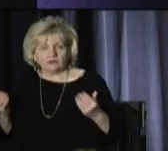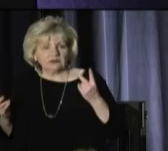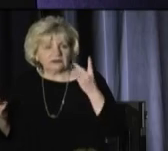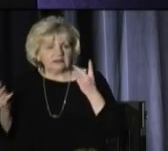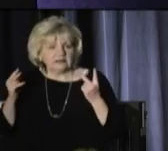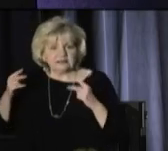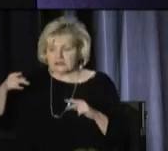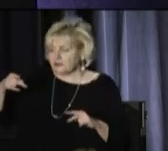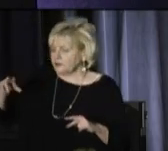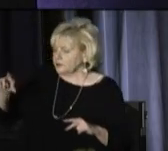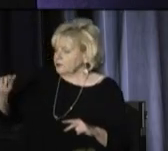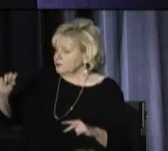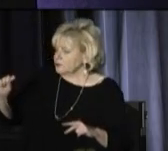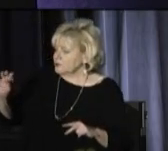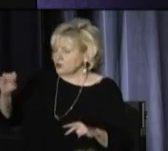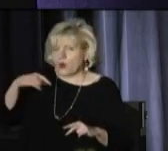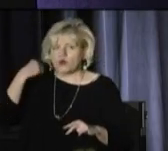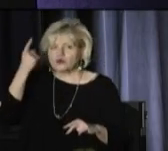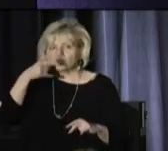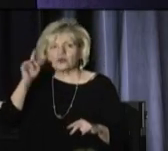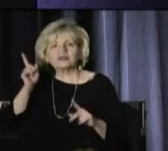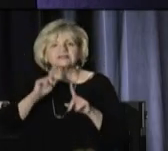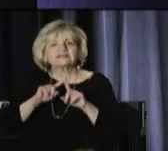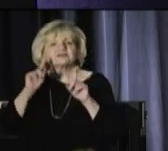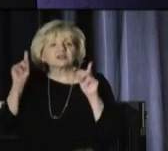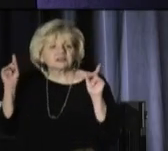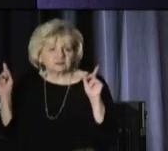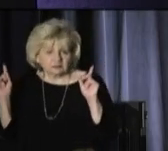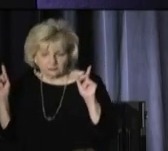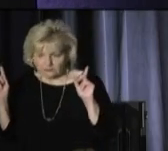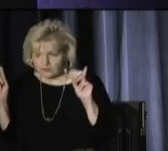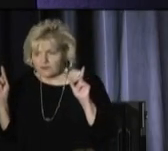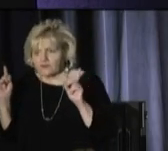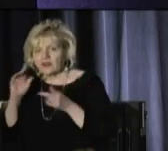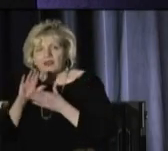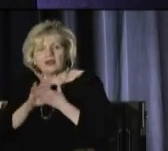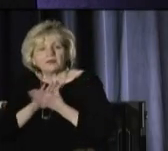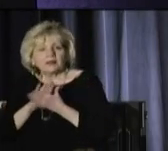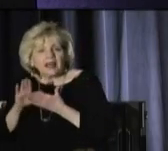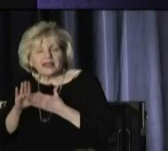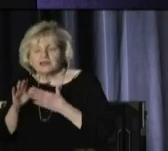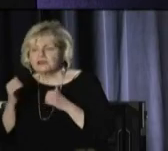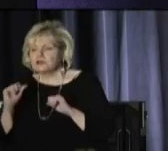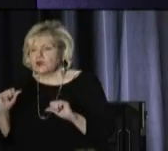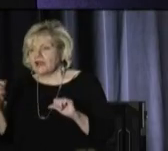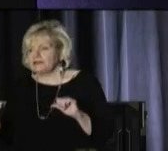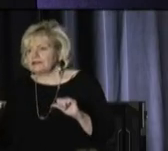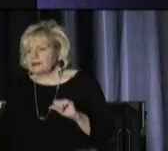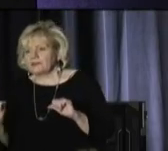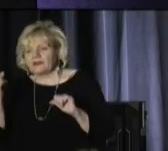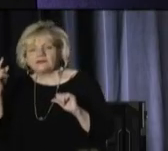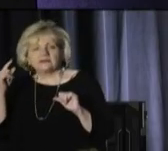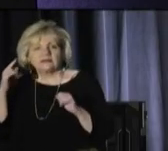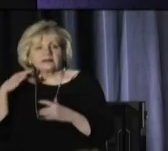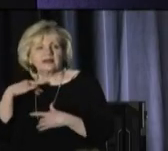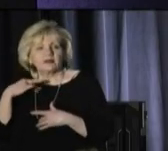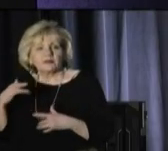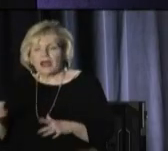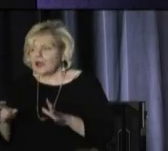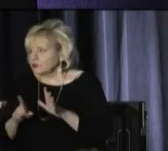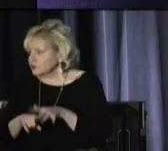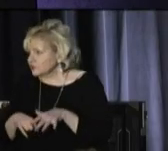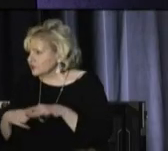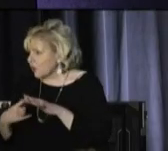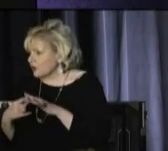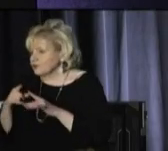prose just looks a little different when it comes through. You're playing and you're trying some things, and then a pattern starts forming and you notice